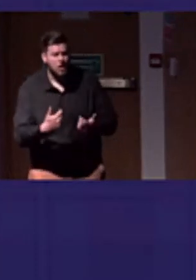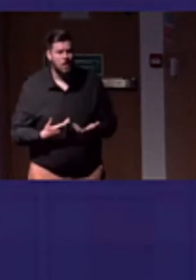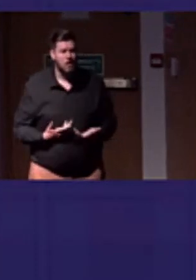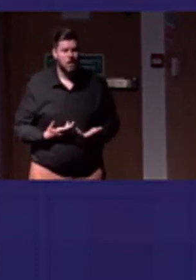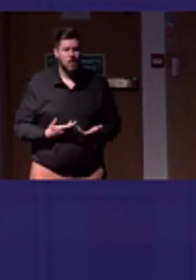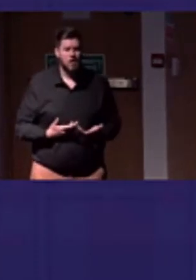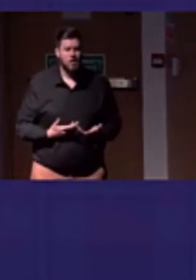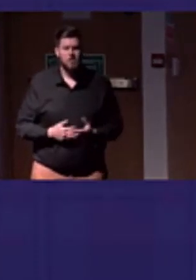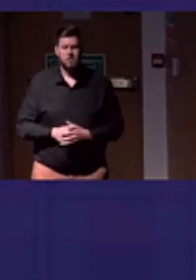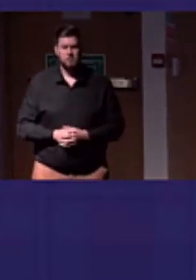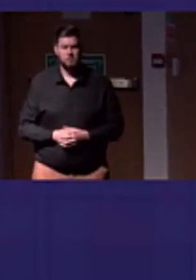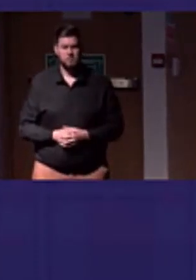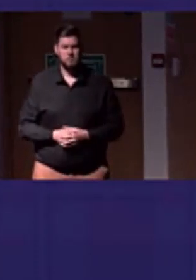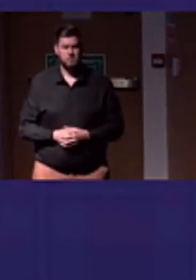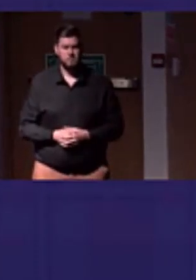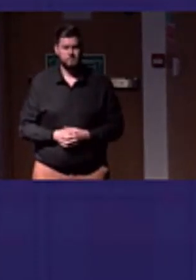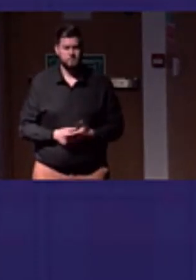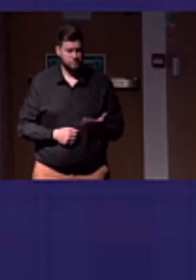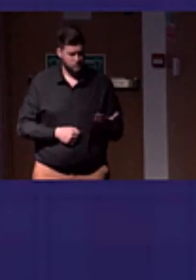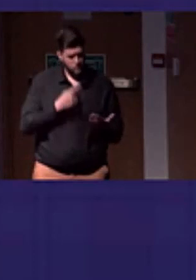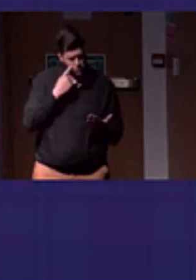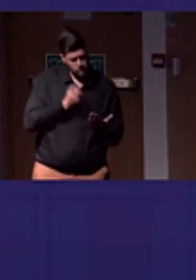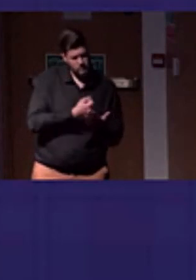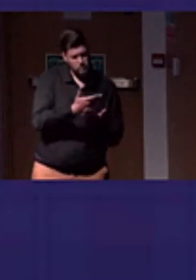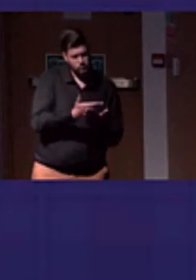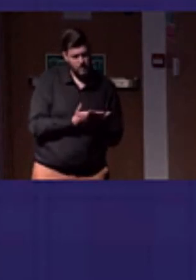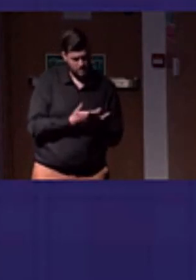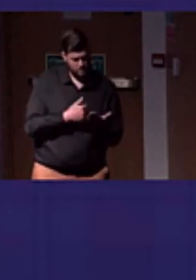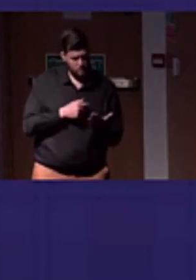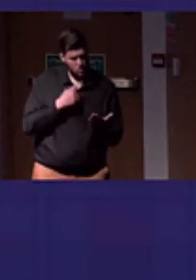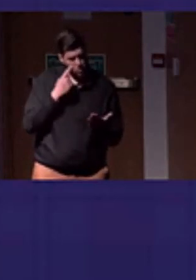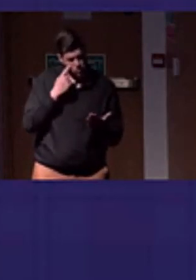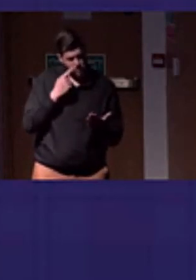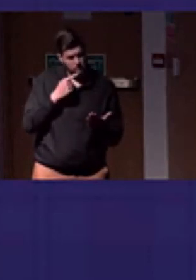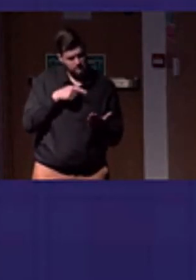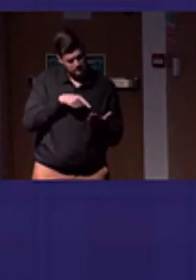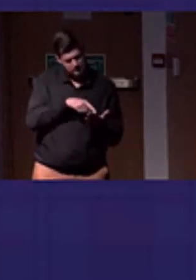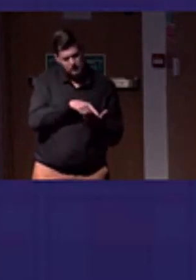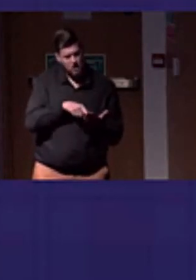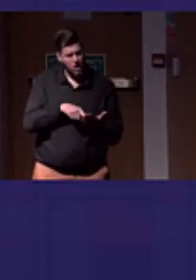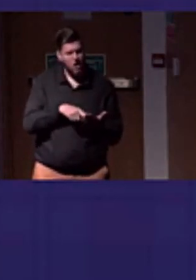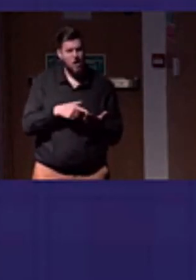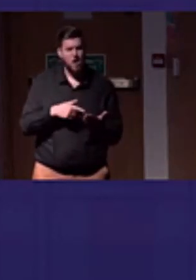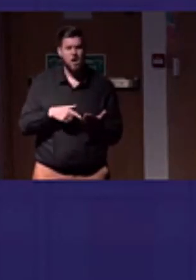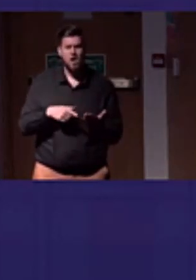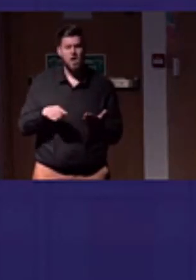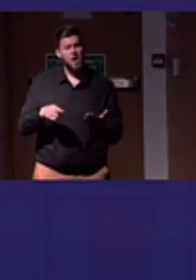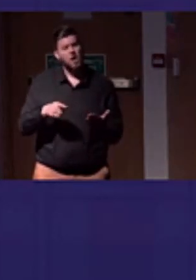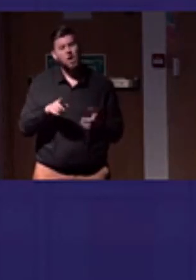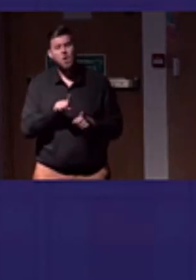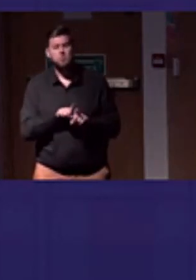blah. In the transcript, it's like he can search for himself. Record, transcribe everything. So I didn't make our team meeting this